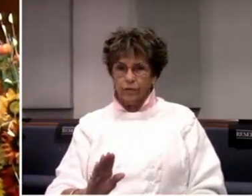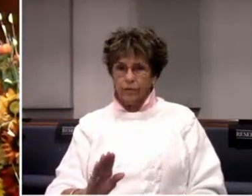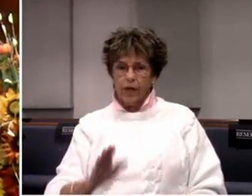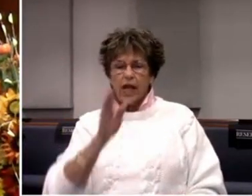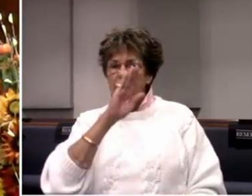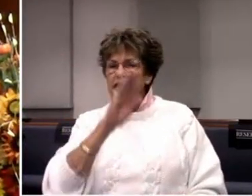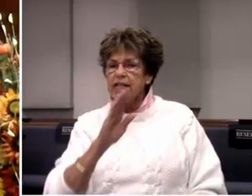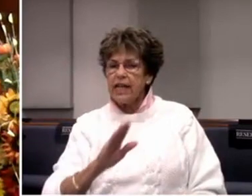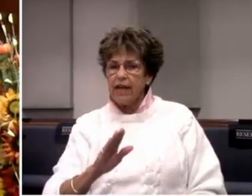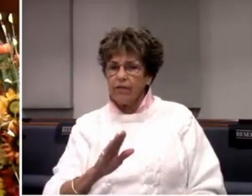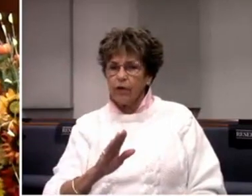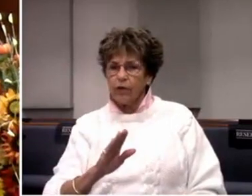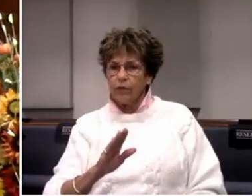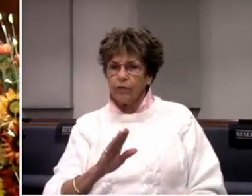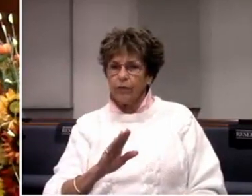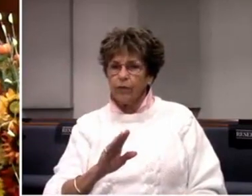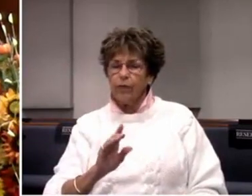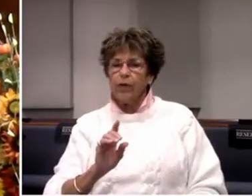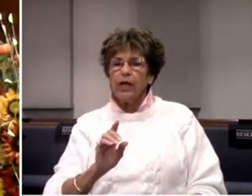So,